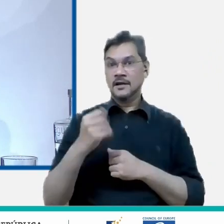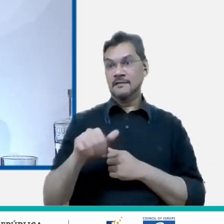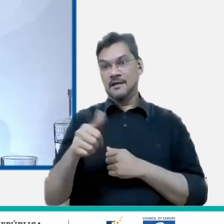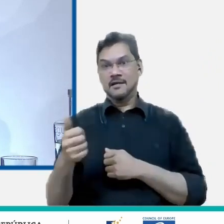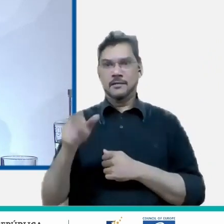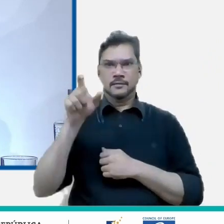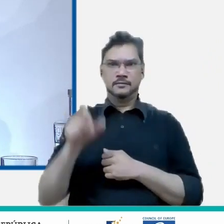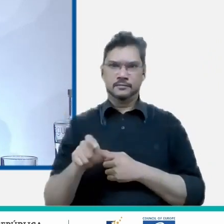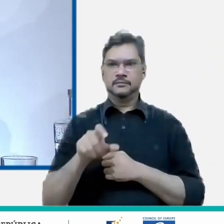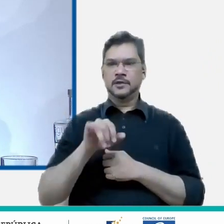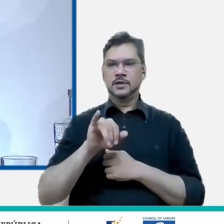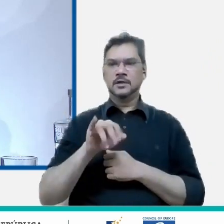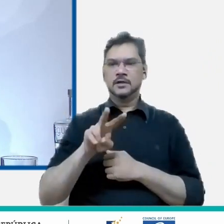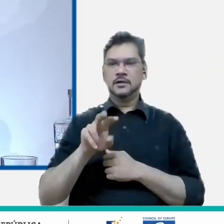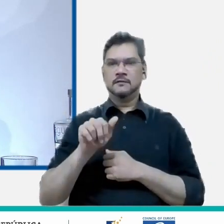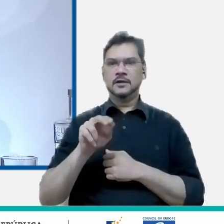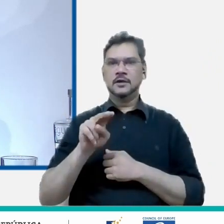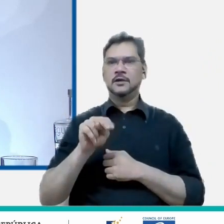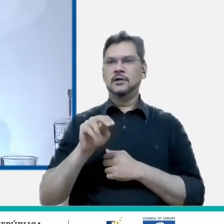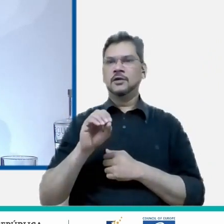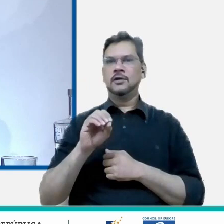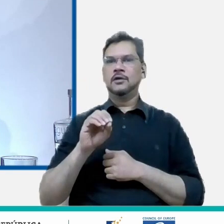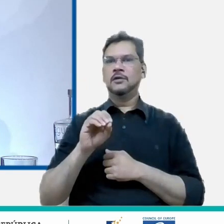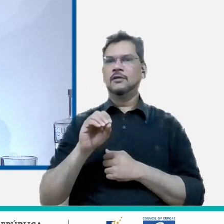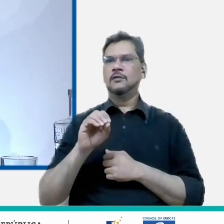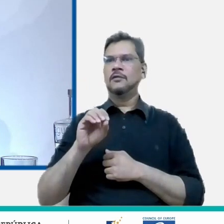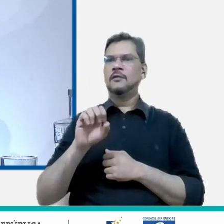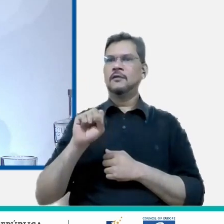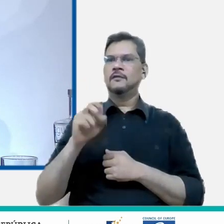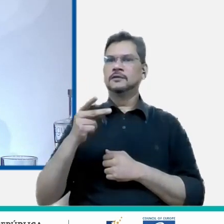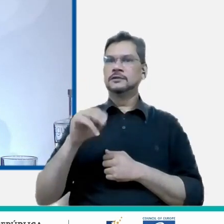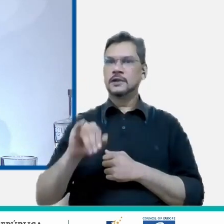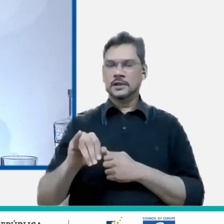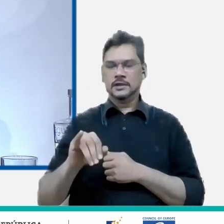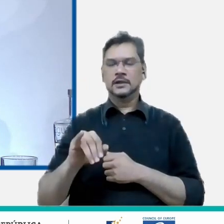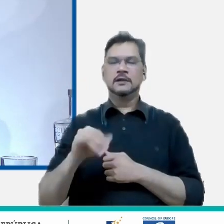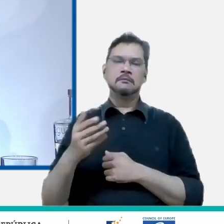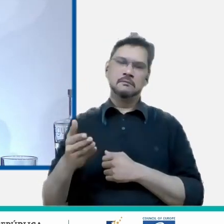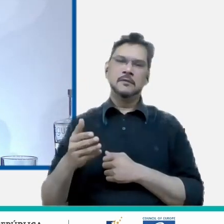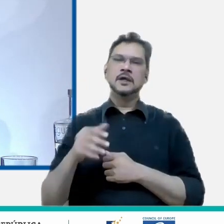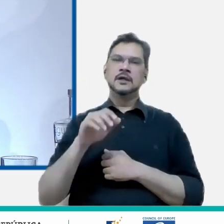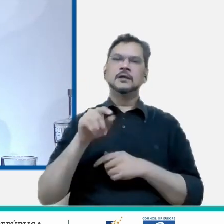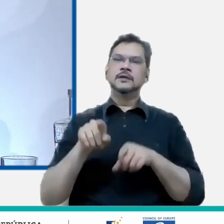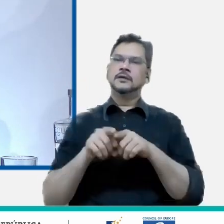from Southeast European Initiative for Disaster Preparedness and Prevention. Mr. Jovanovski, the floor is yours. Thank